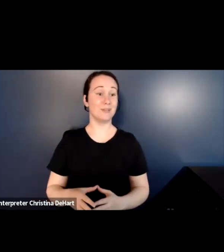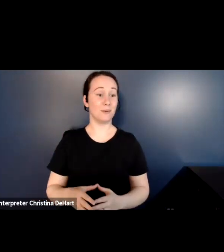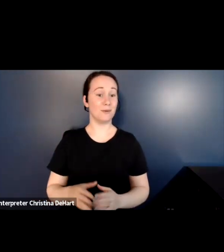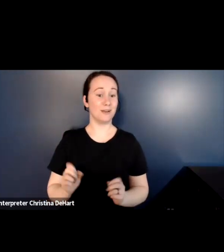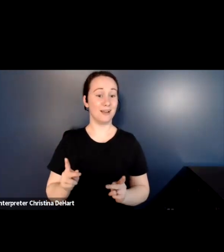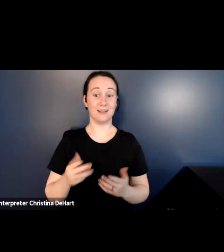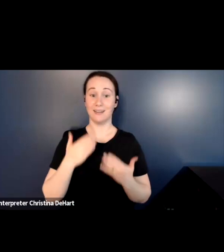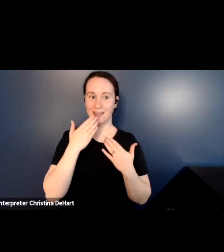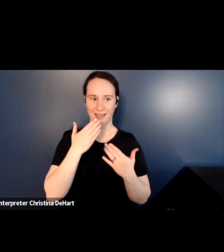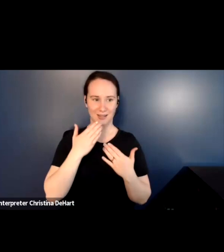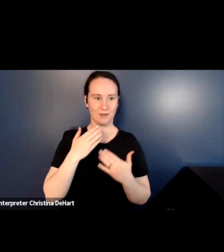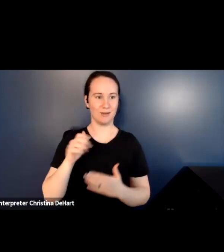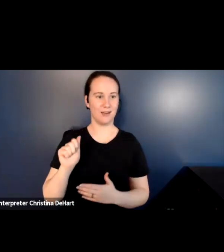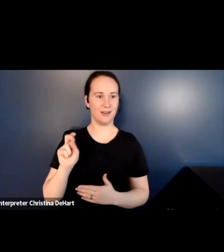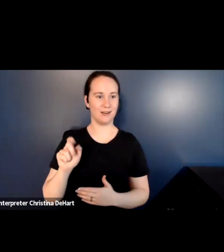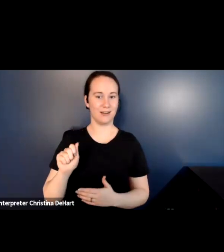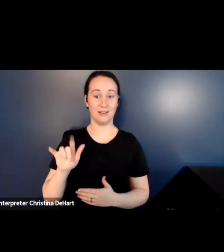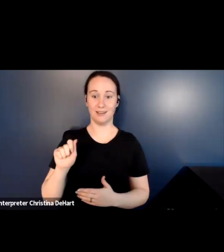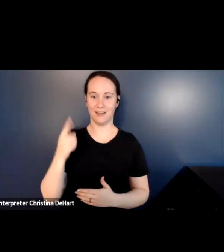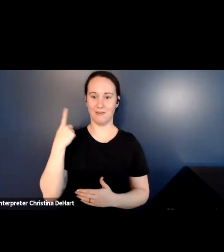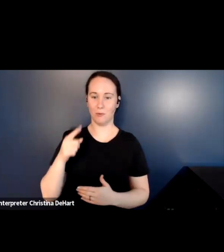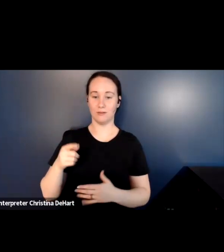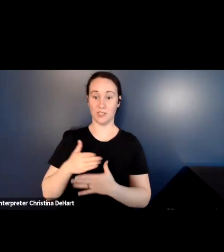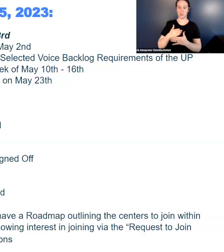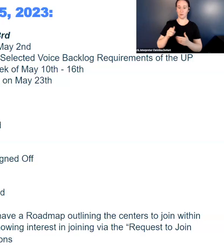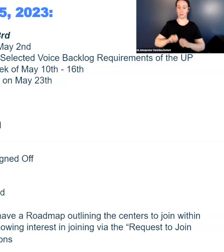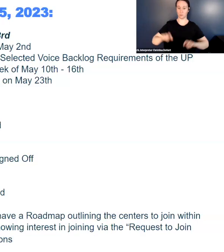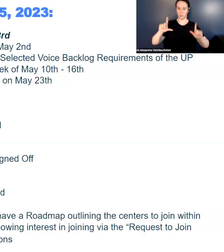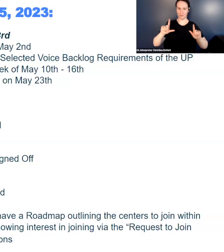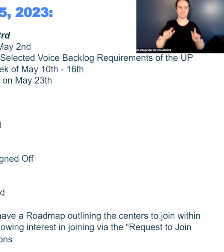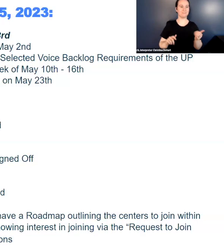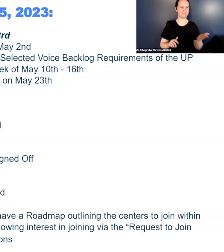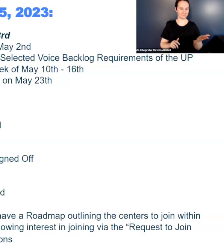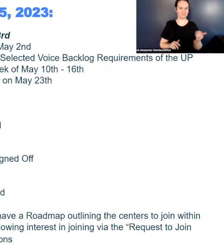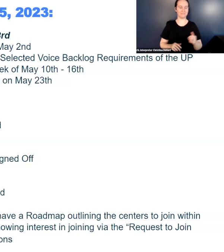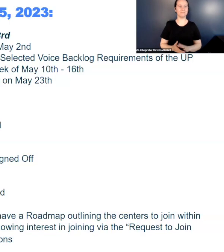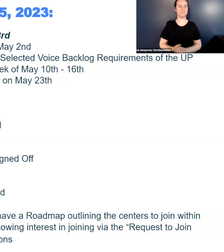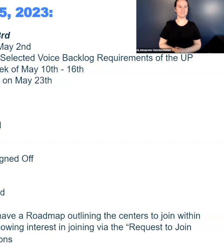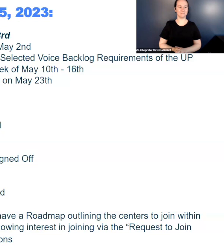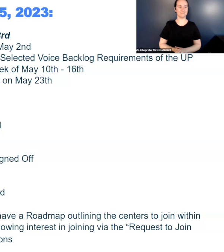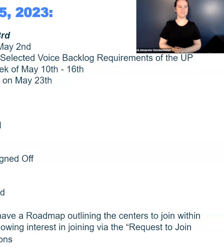Thank you, Analia, for bringing up the presentation.